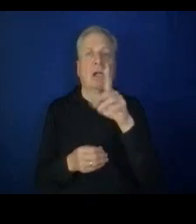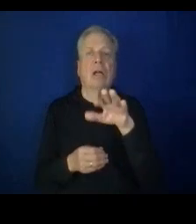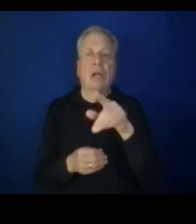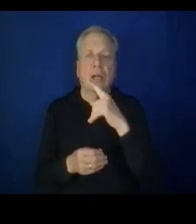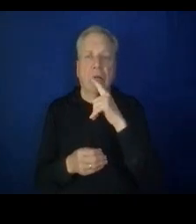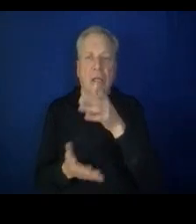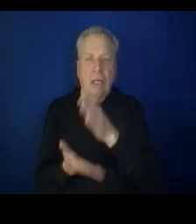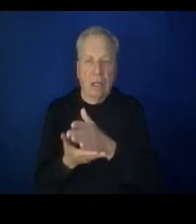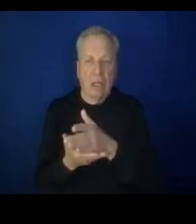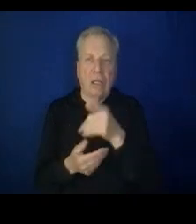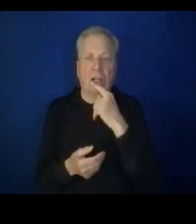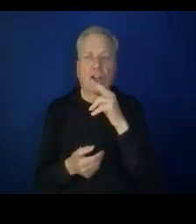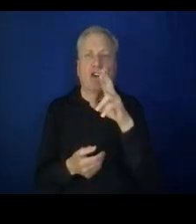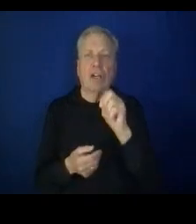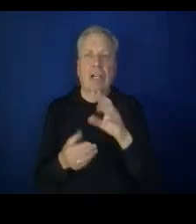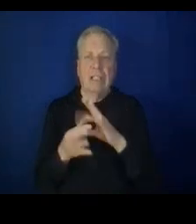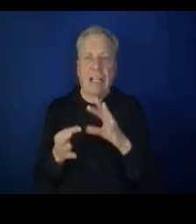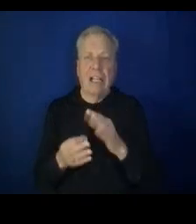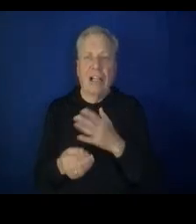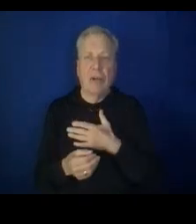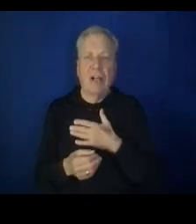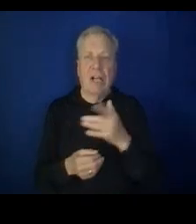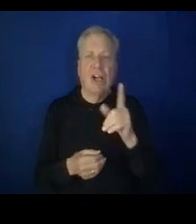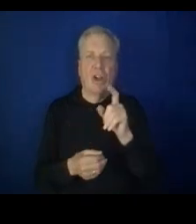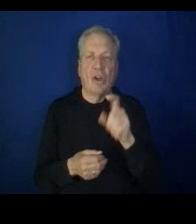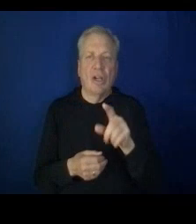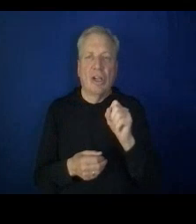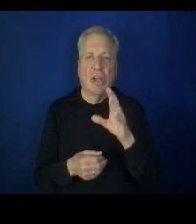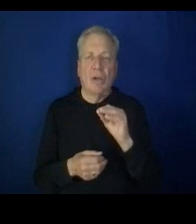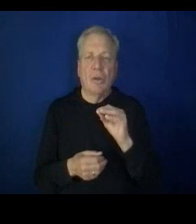stop. Restate my question. So